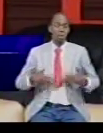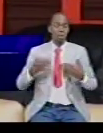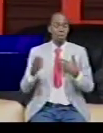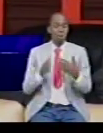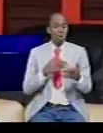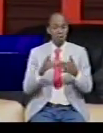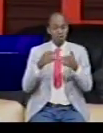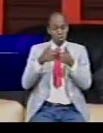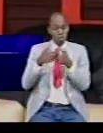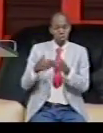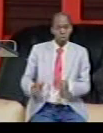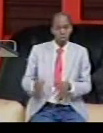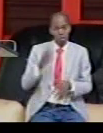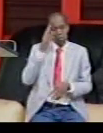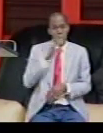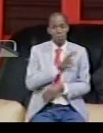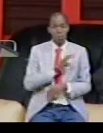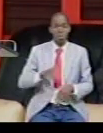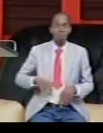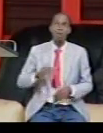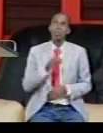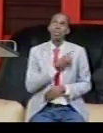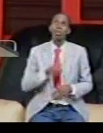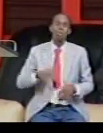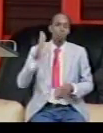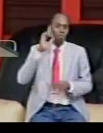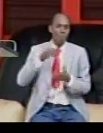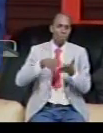the Lord will repay you a